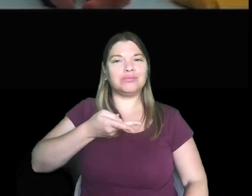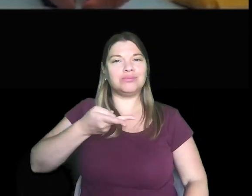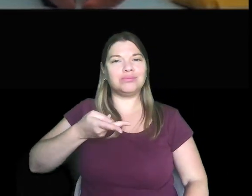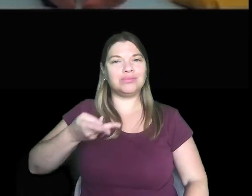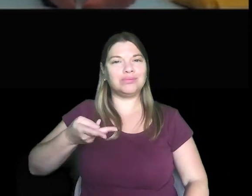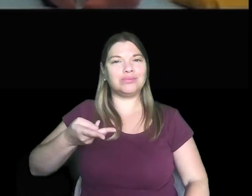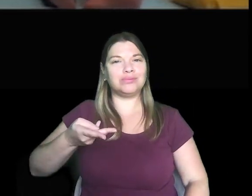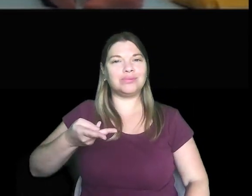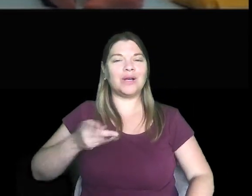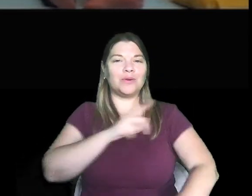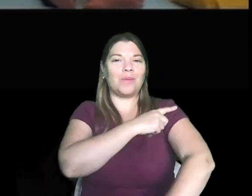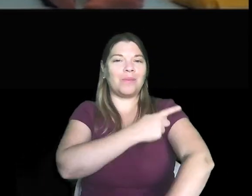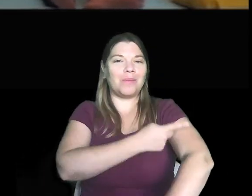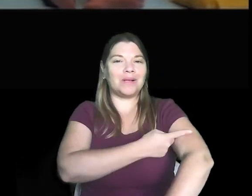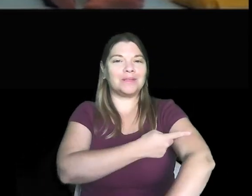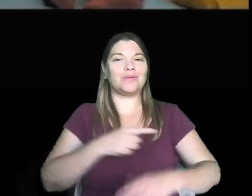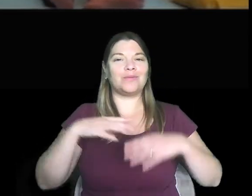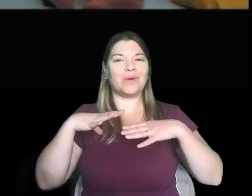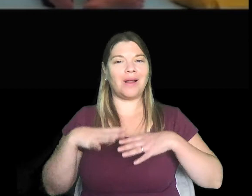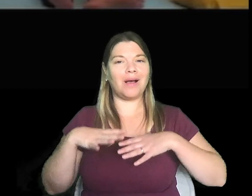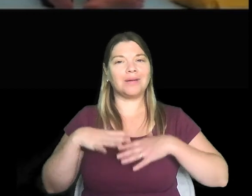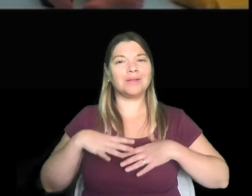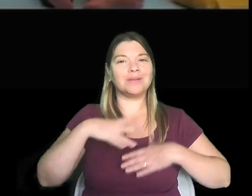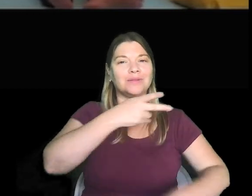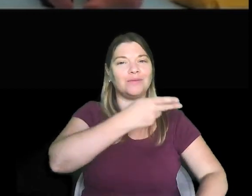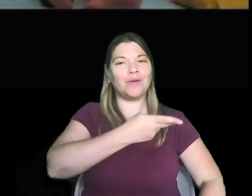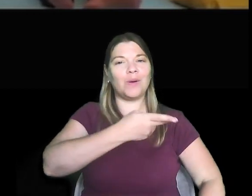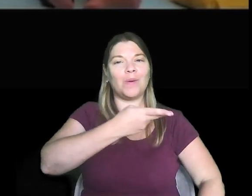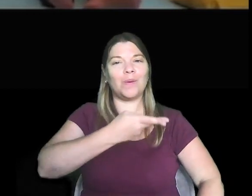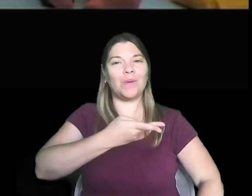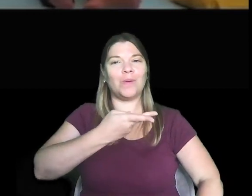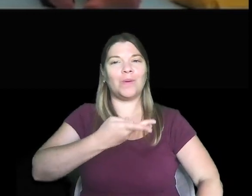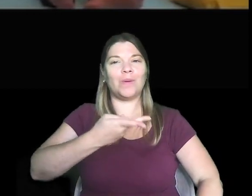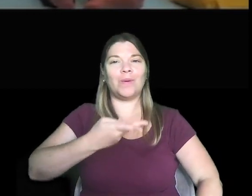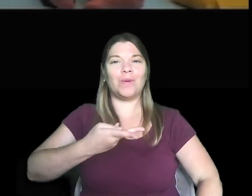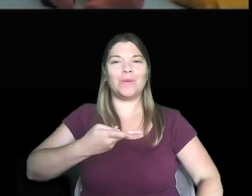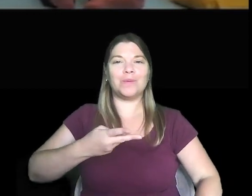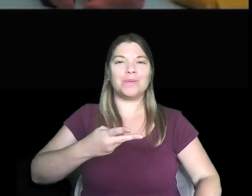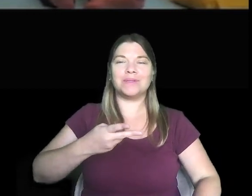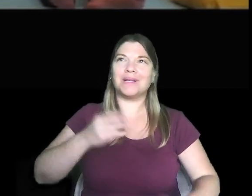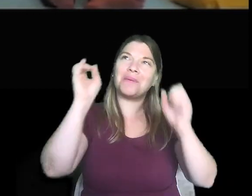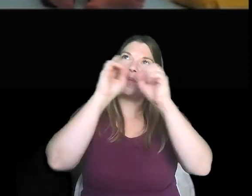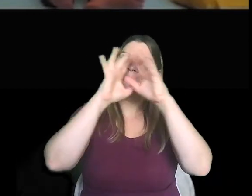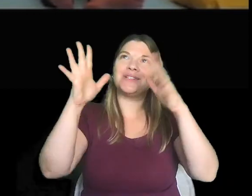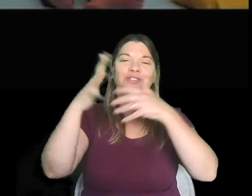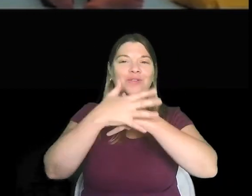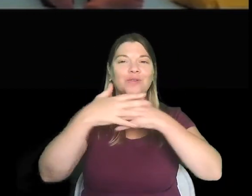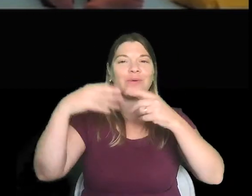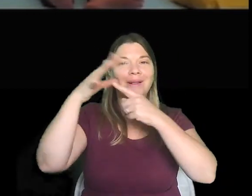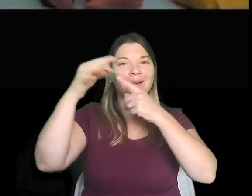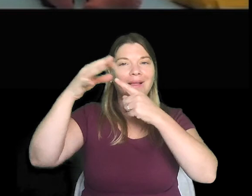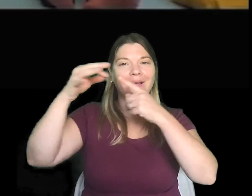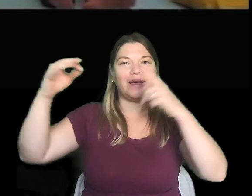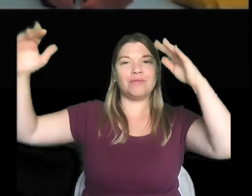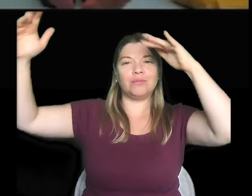Your muscles relax as you float along under the dappled light of green leaves, lightly blowing